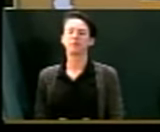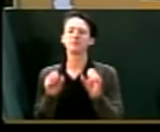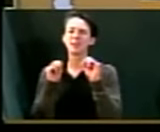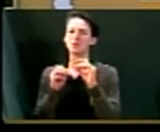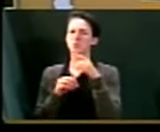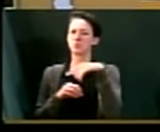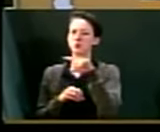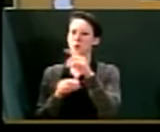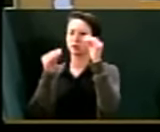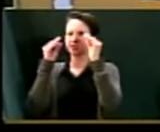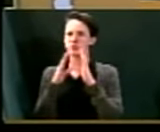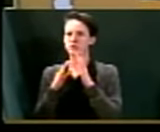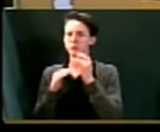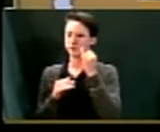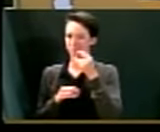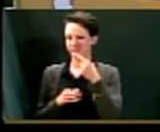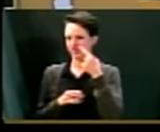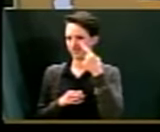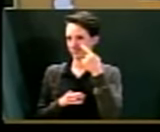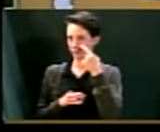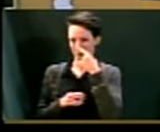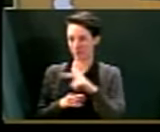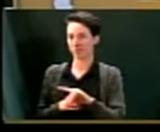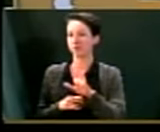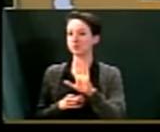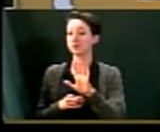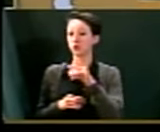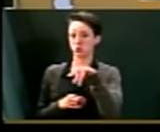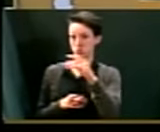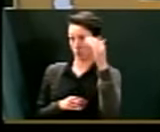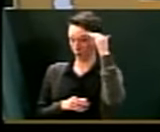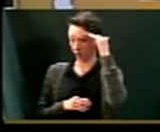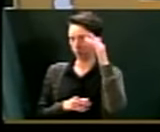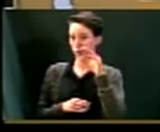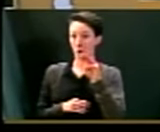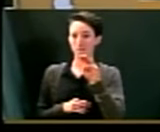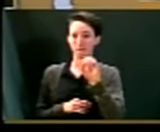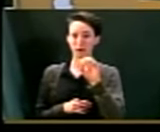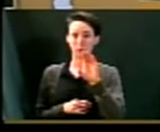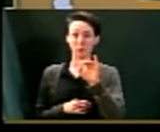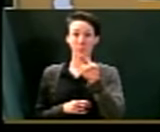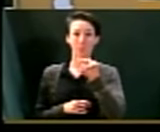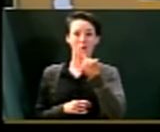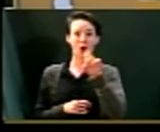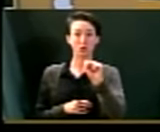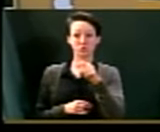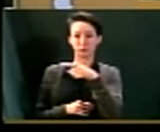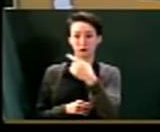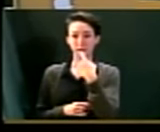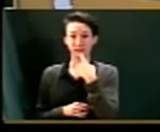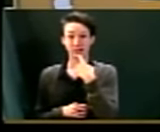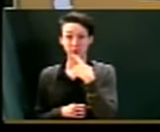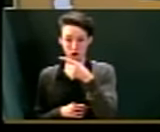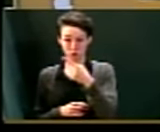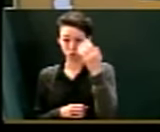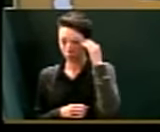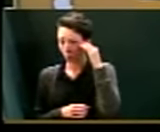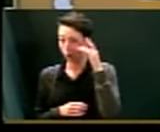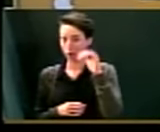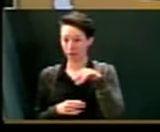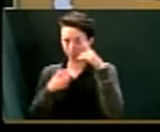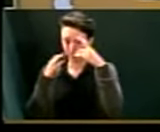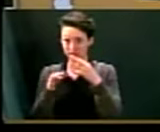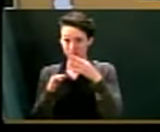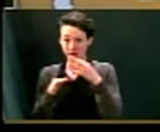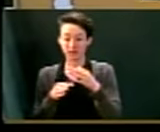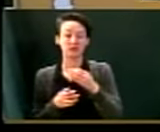I may, that are sitting out here, were you aware of what Ms. Bounds said? Did you know that had been determined? I see